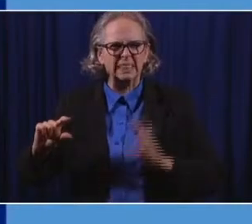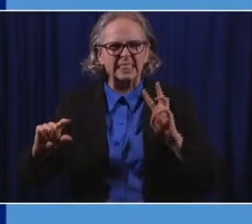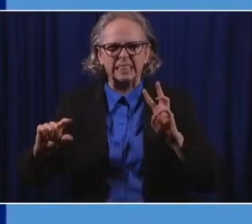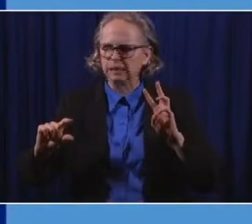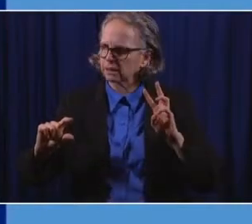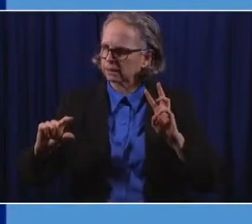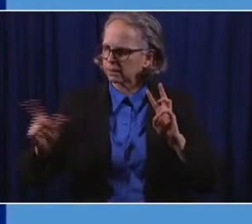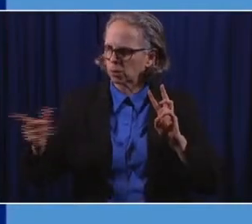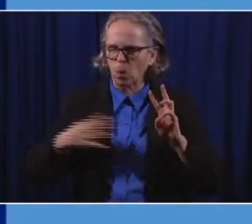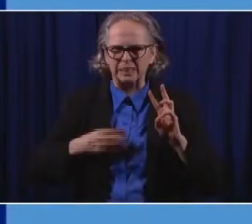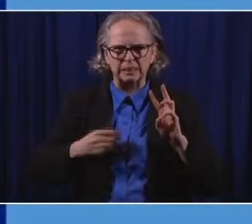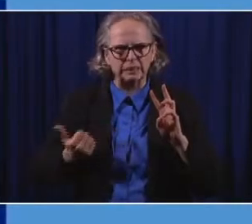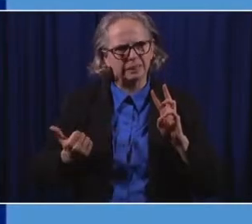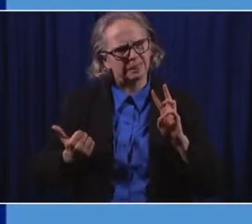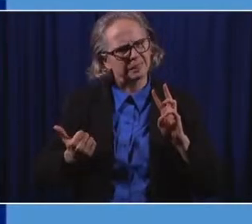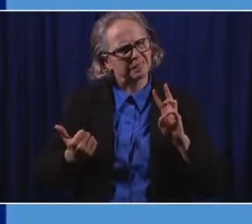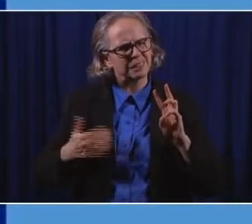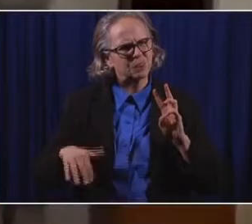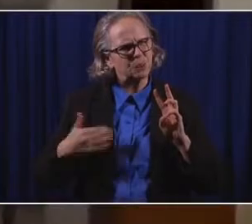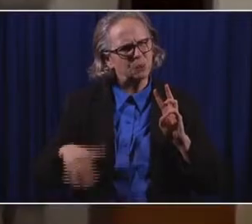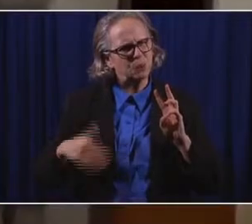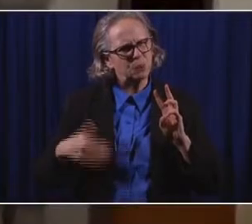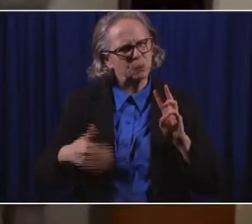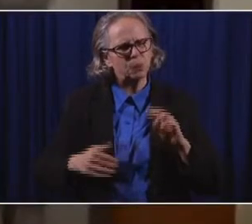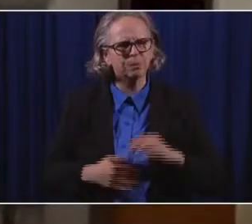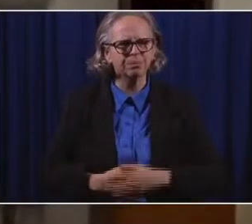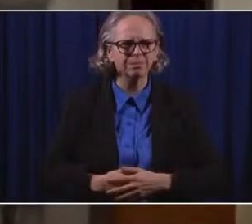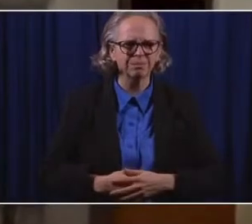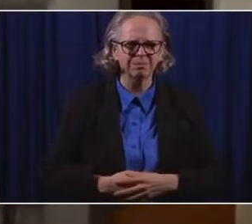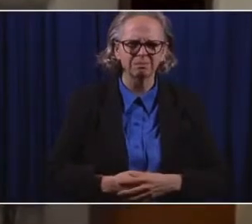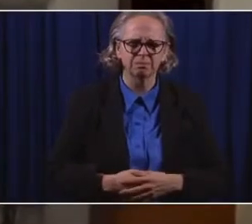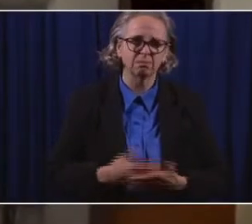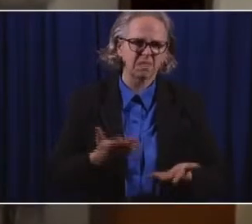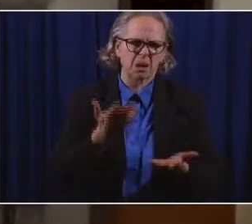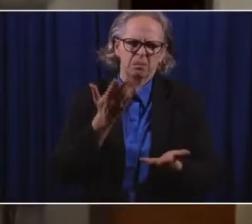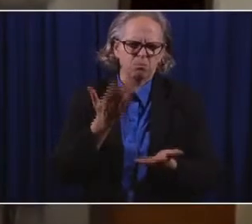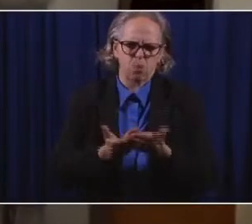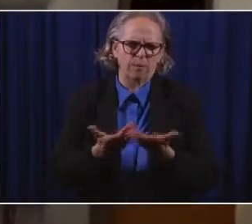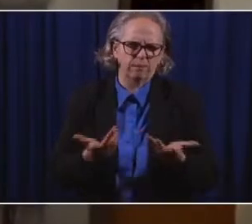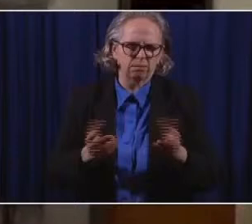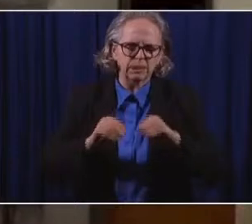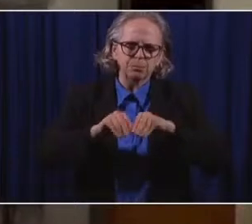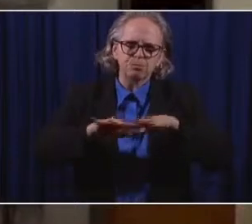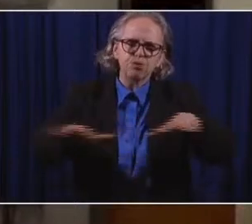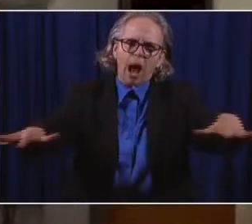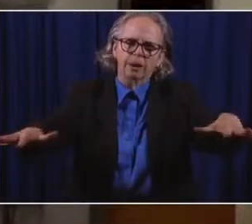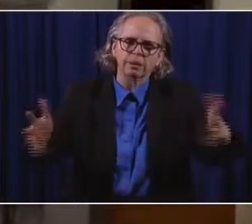levels. Again, evidence that this is just absolutely everywhere.